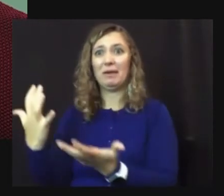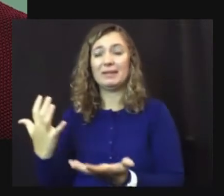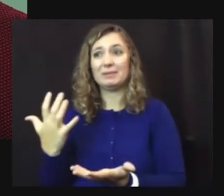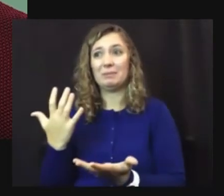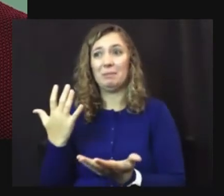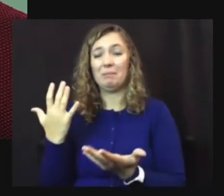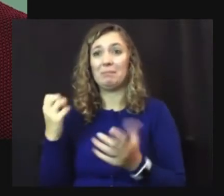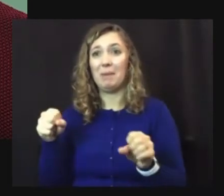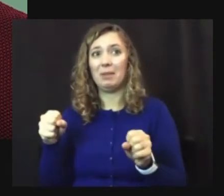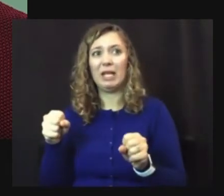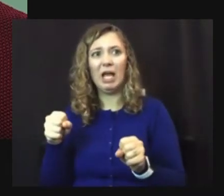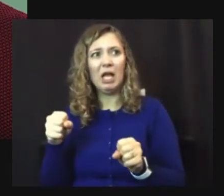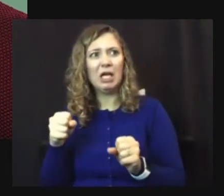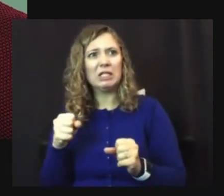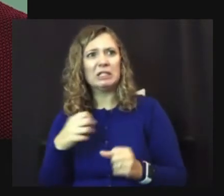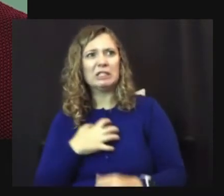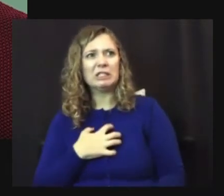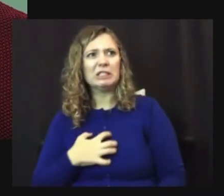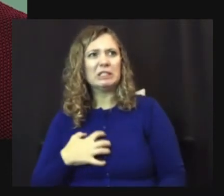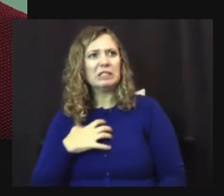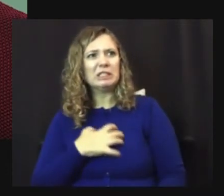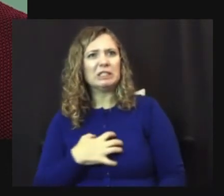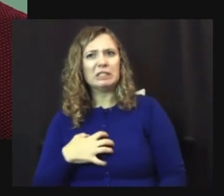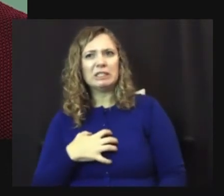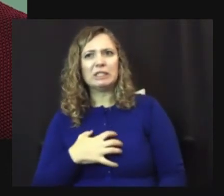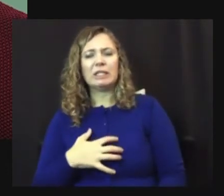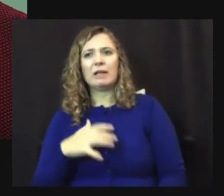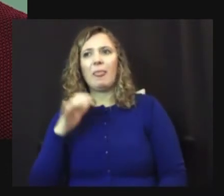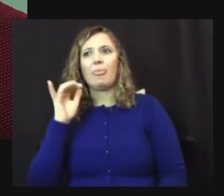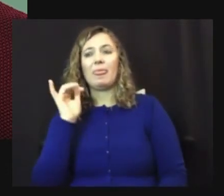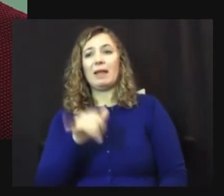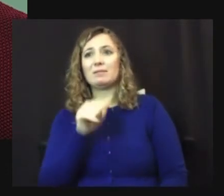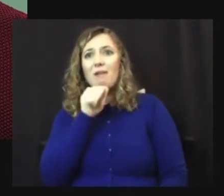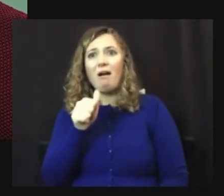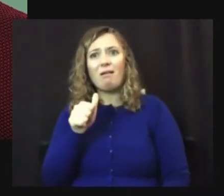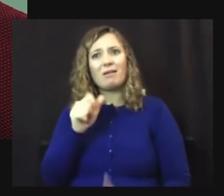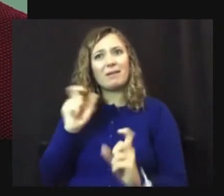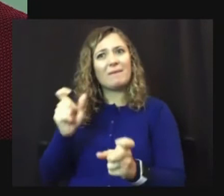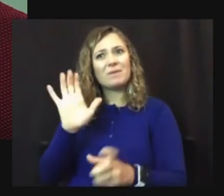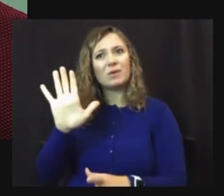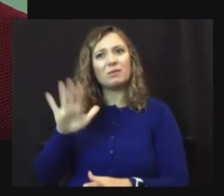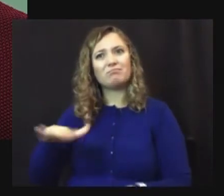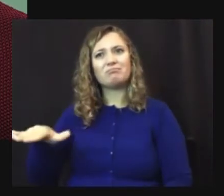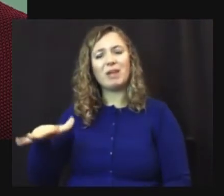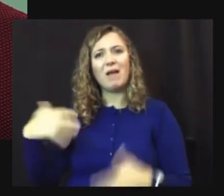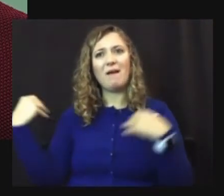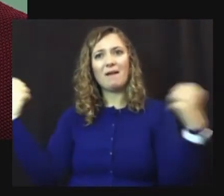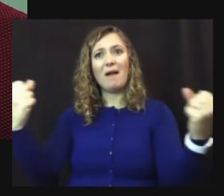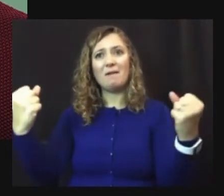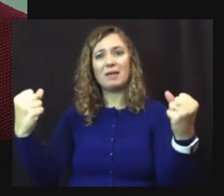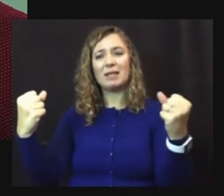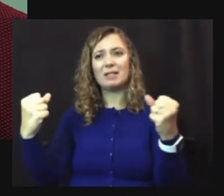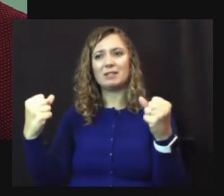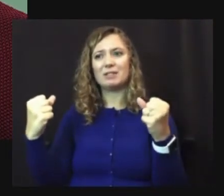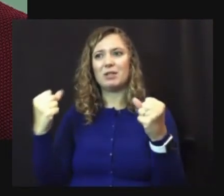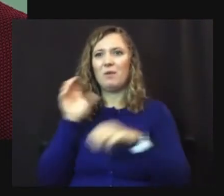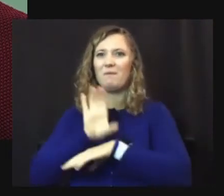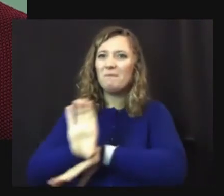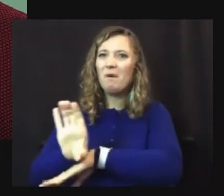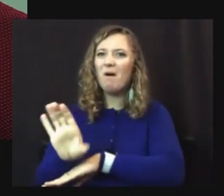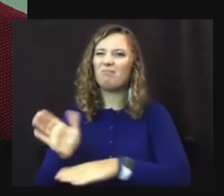not give your child confidence to push them to,